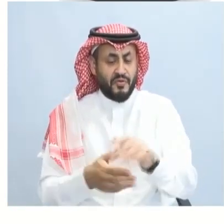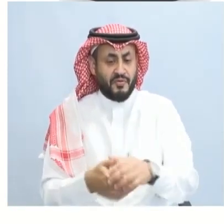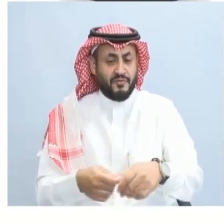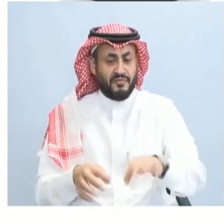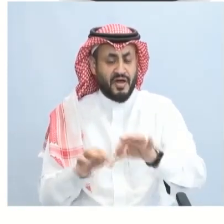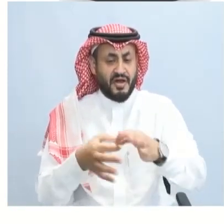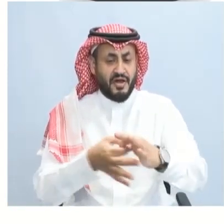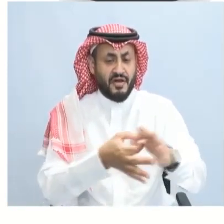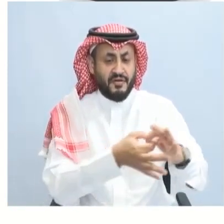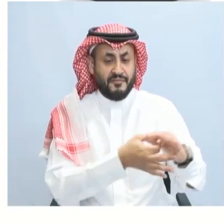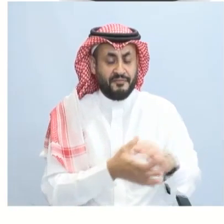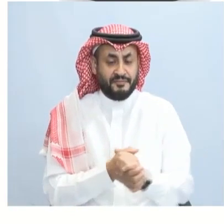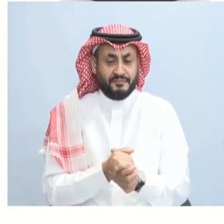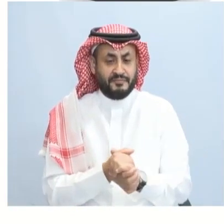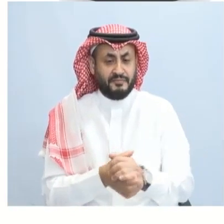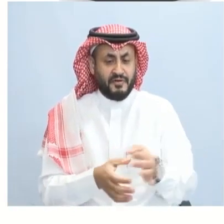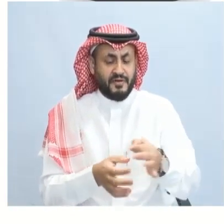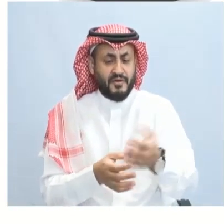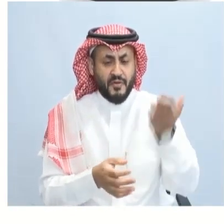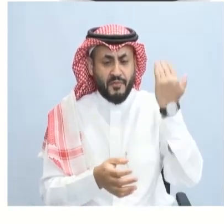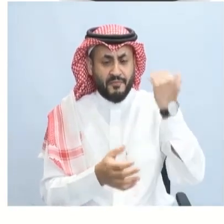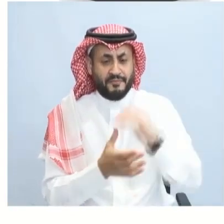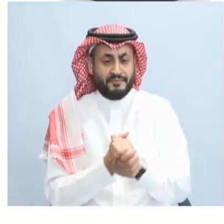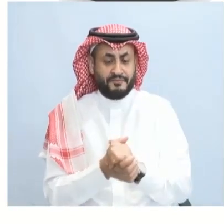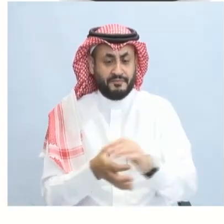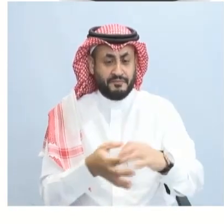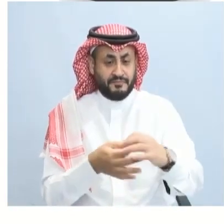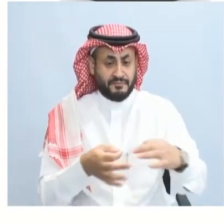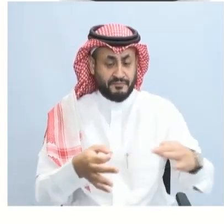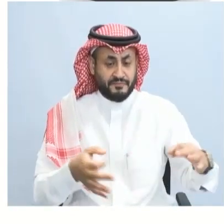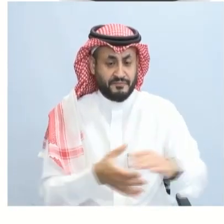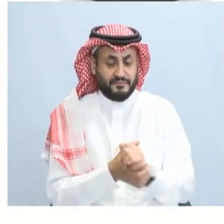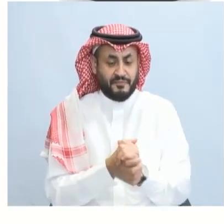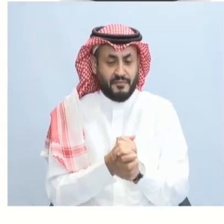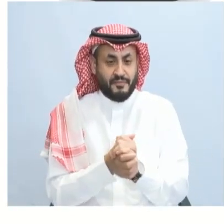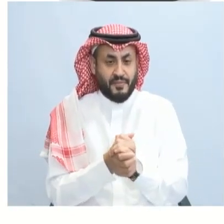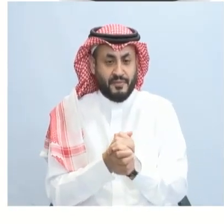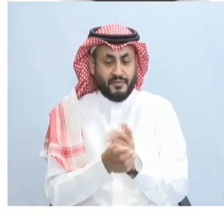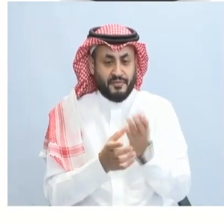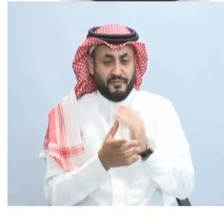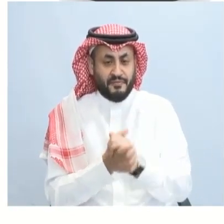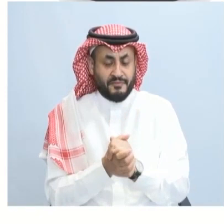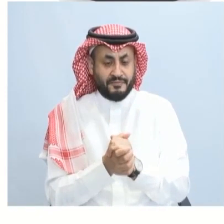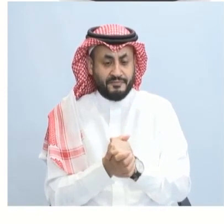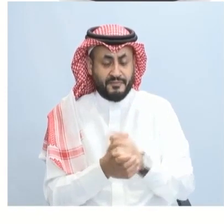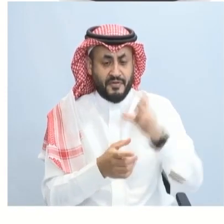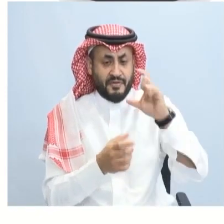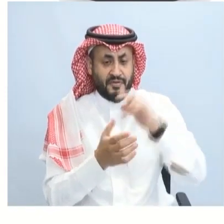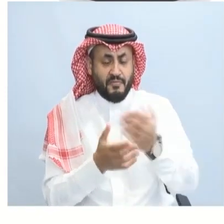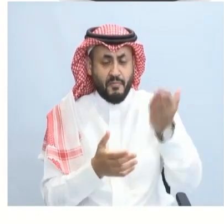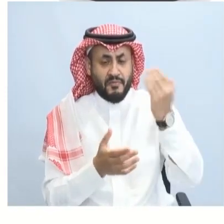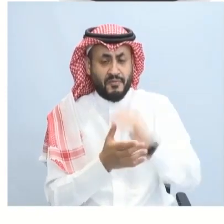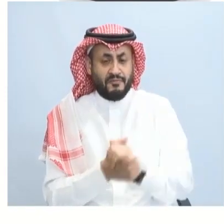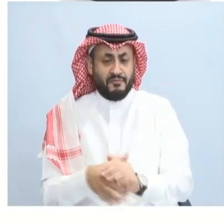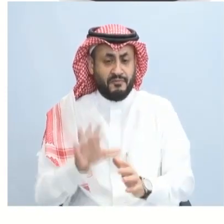chain. The earliest coins made of valuable metals were silver coins produced in Turkey around 500 BCE.